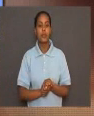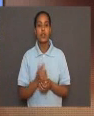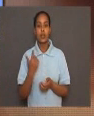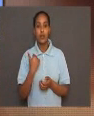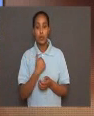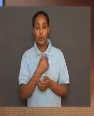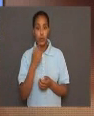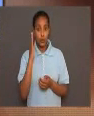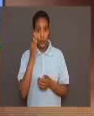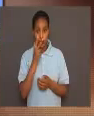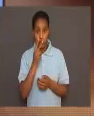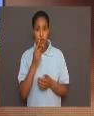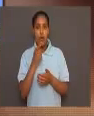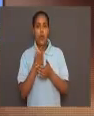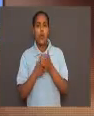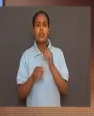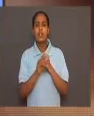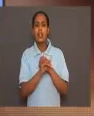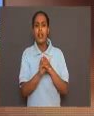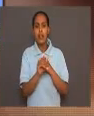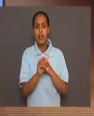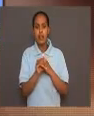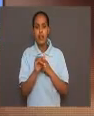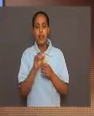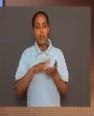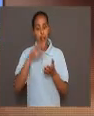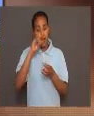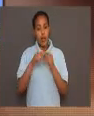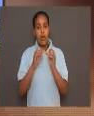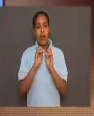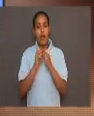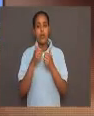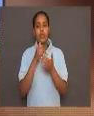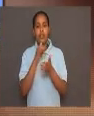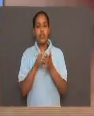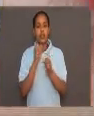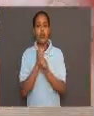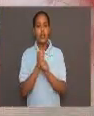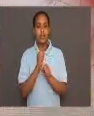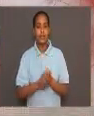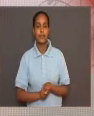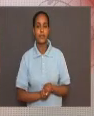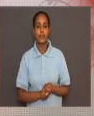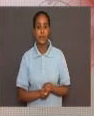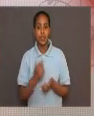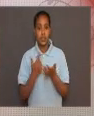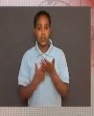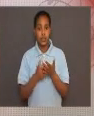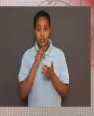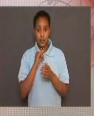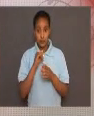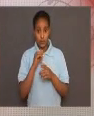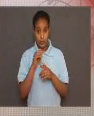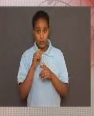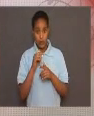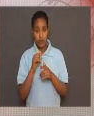will show what it looks like and learn about how it works. This is going to